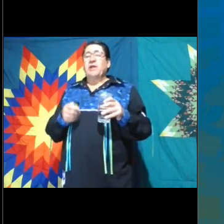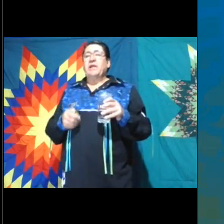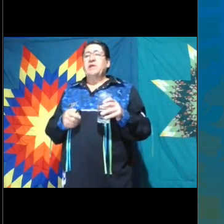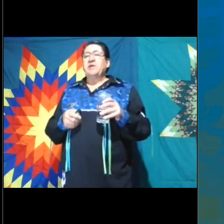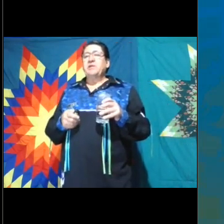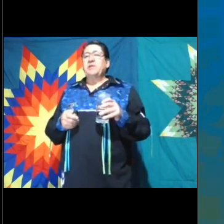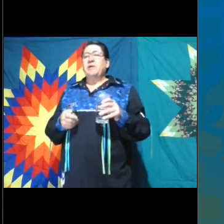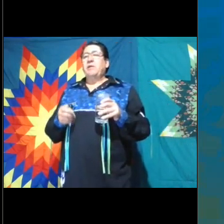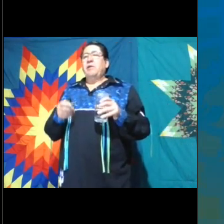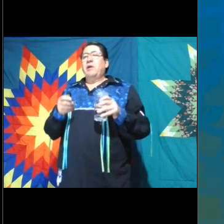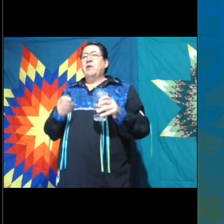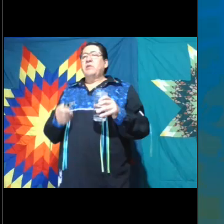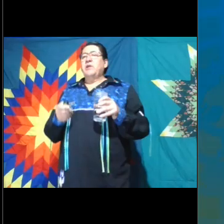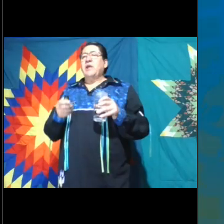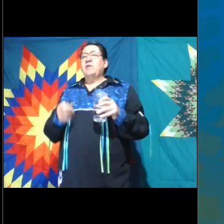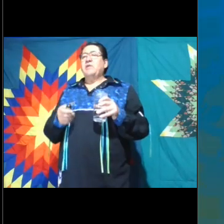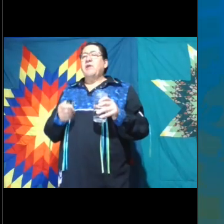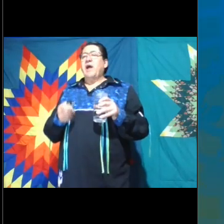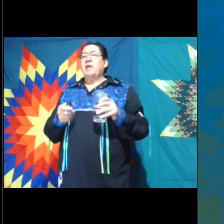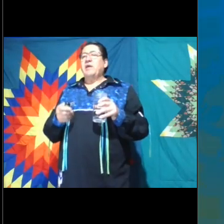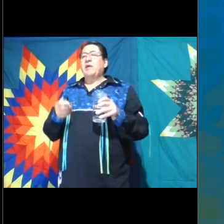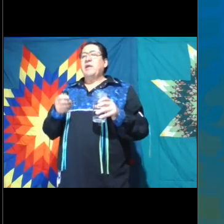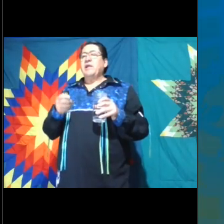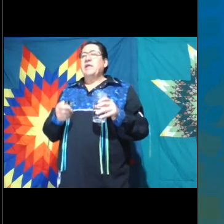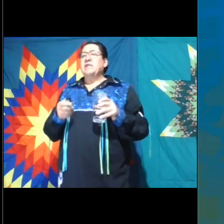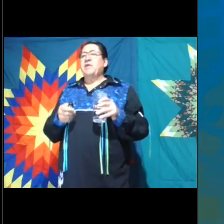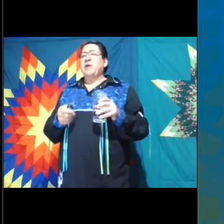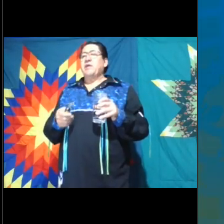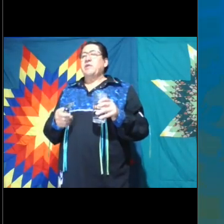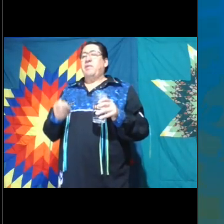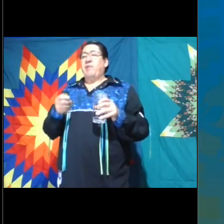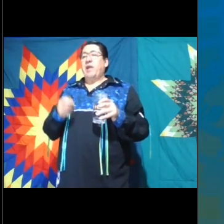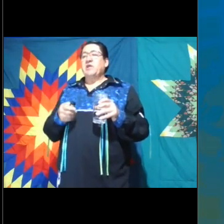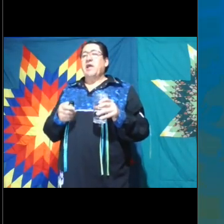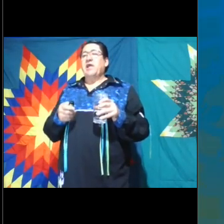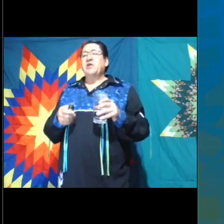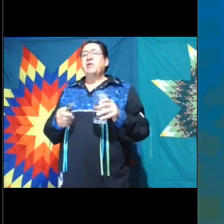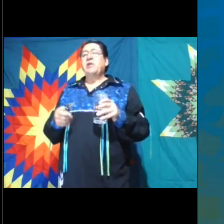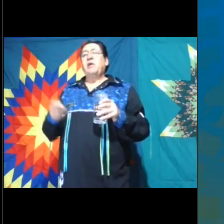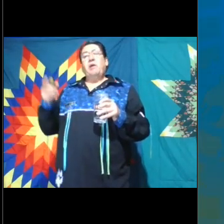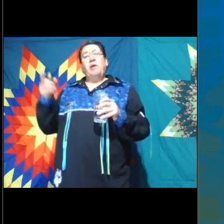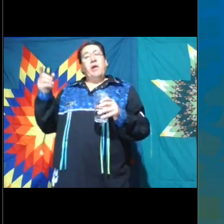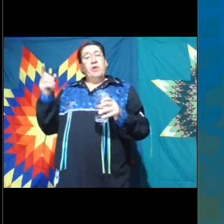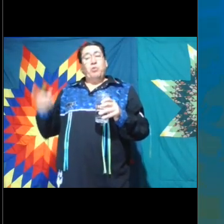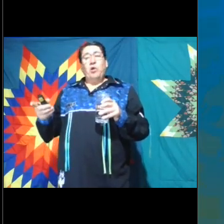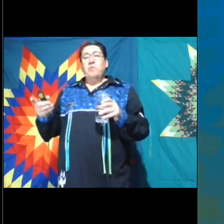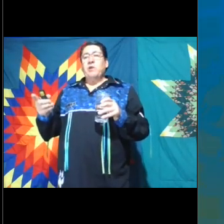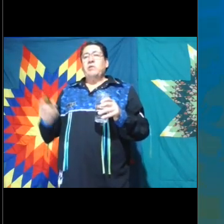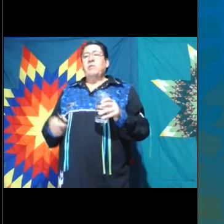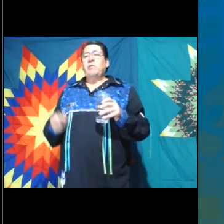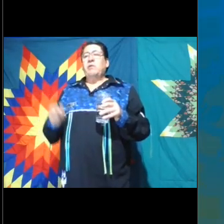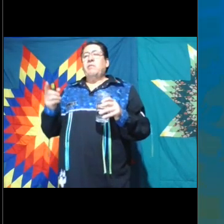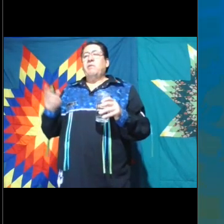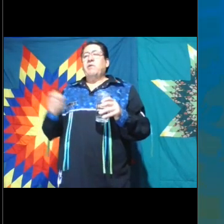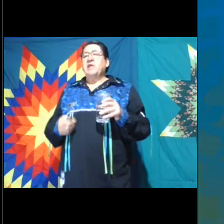social conditions, including inter alia in these areas of education,